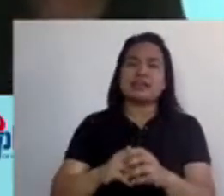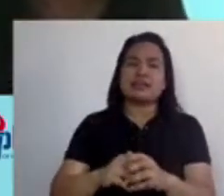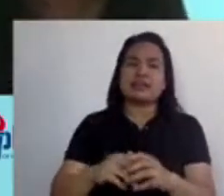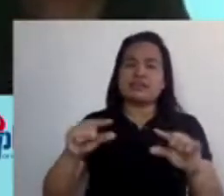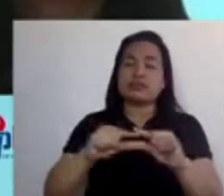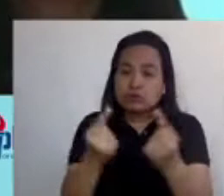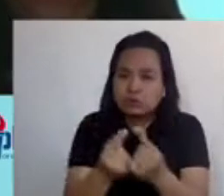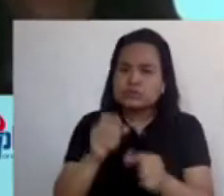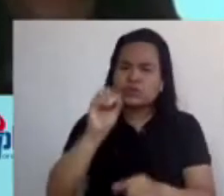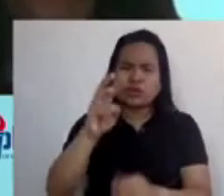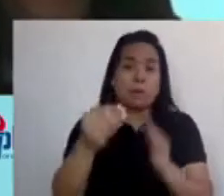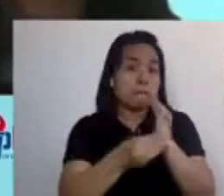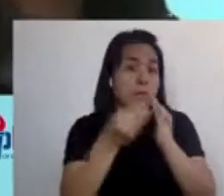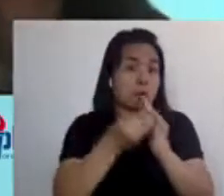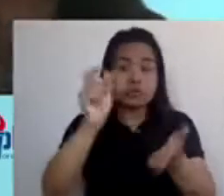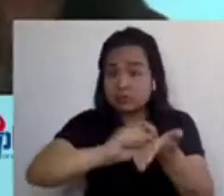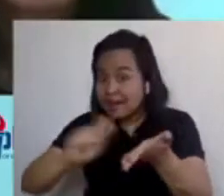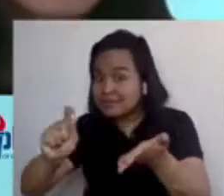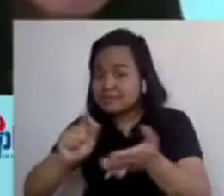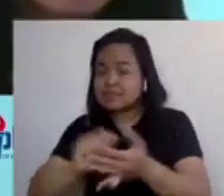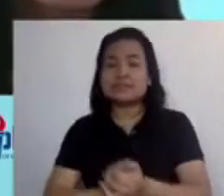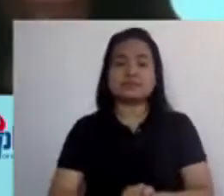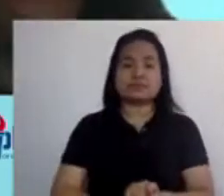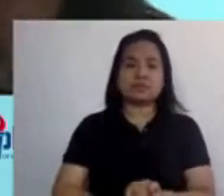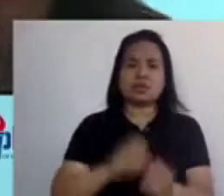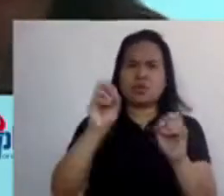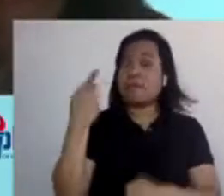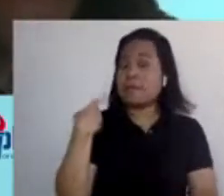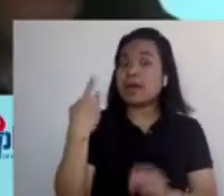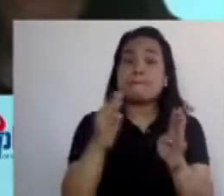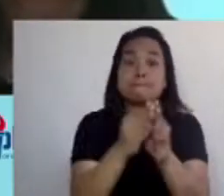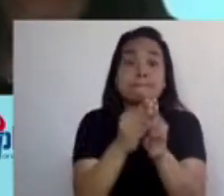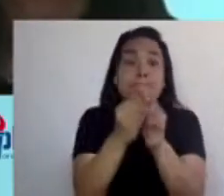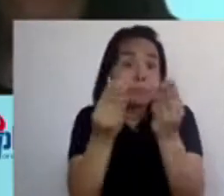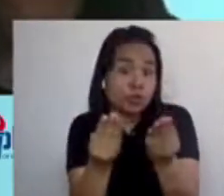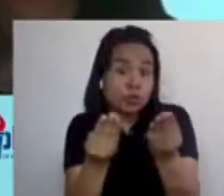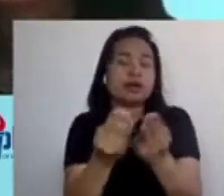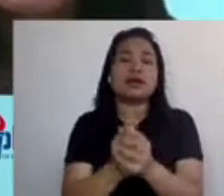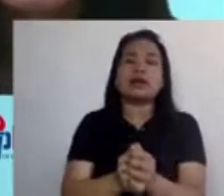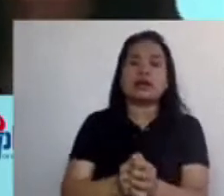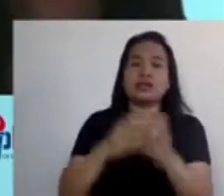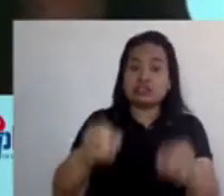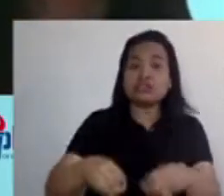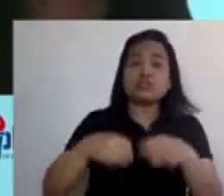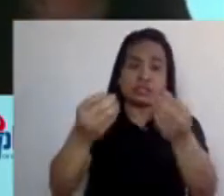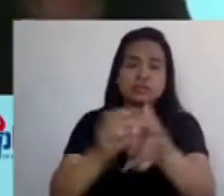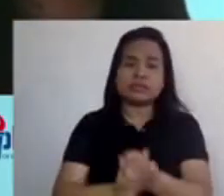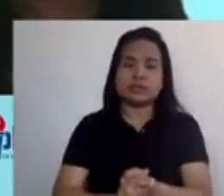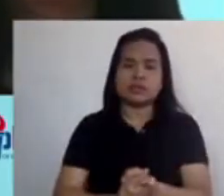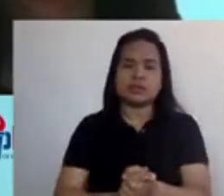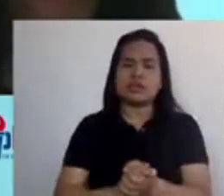you have a book or journal authorship or contributorship, if you have coordinatorships, if